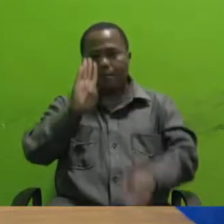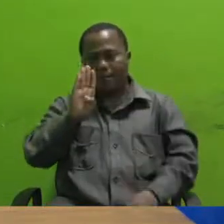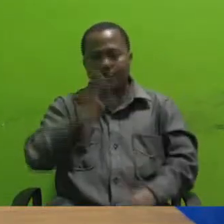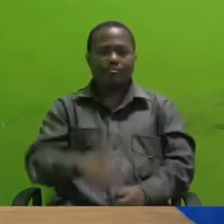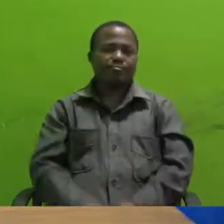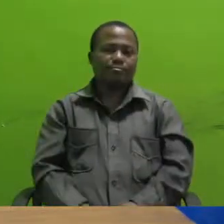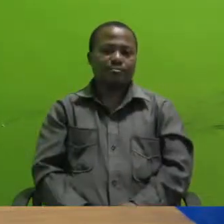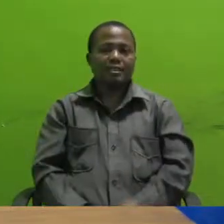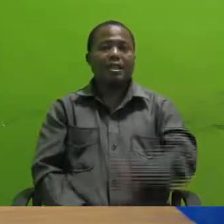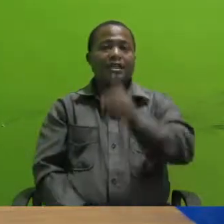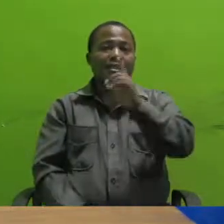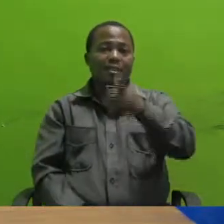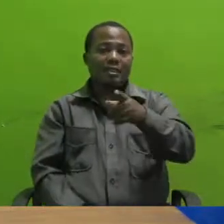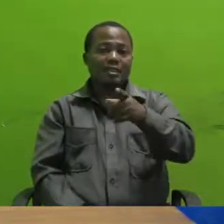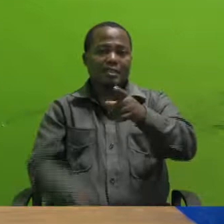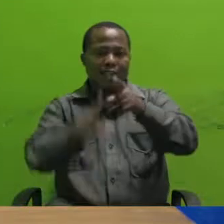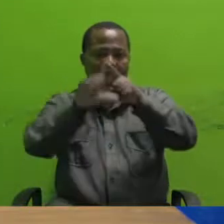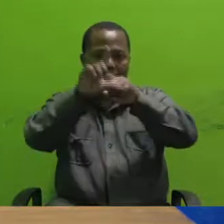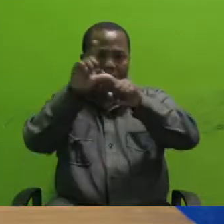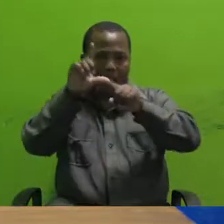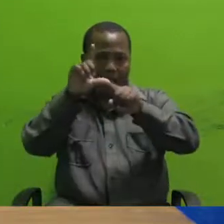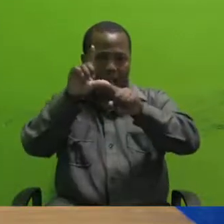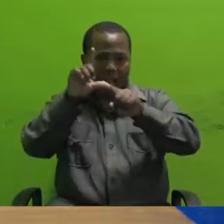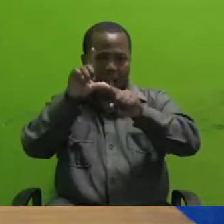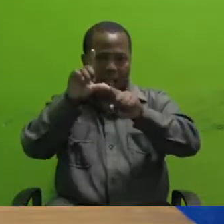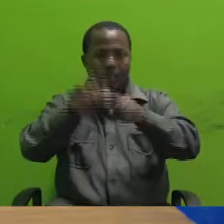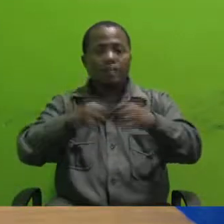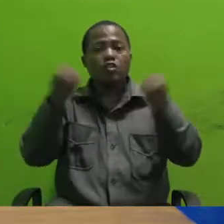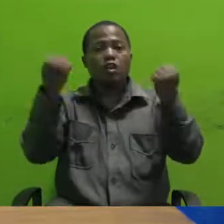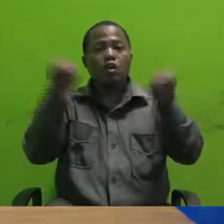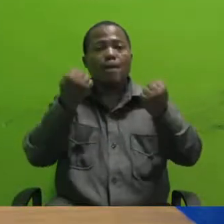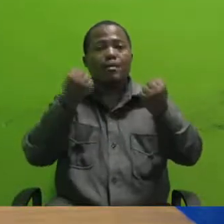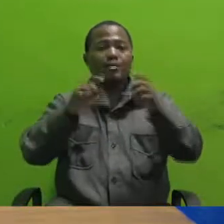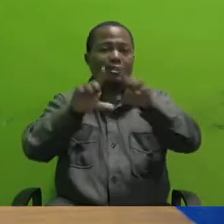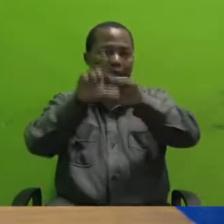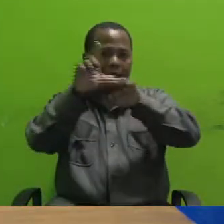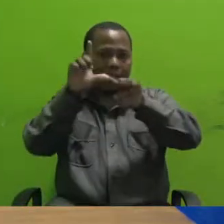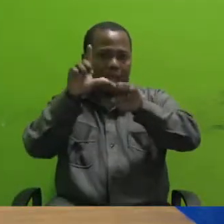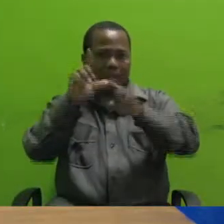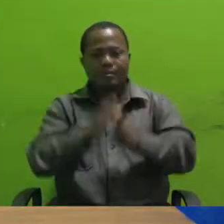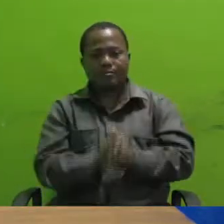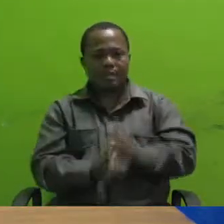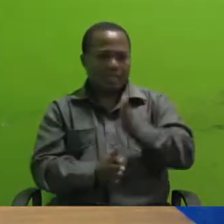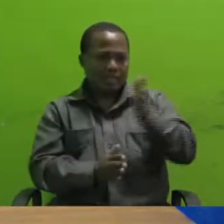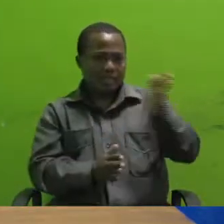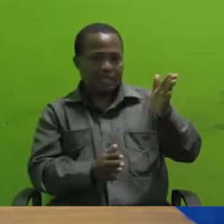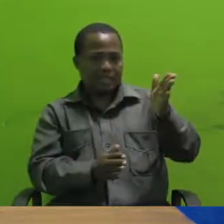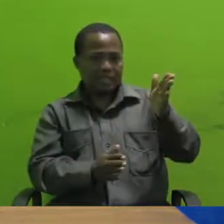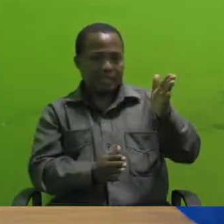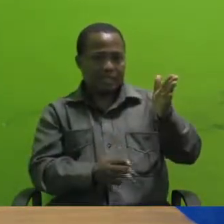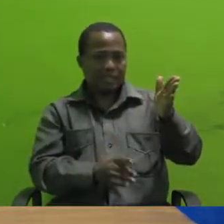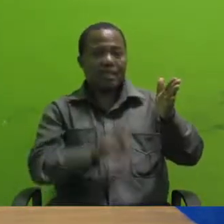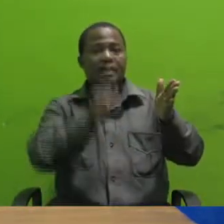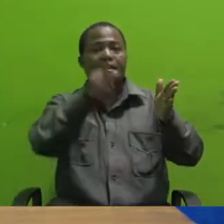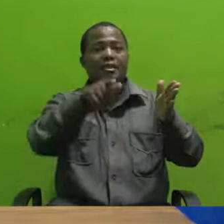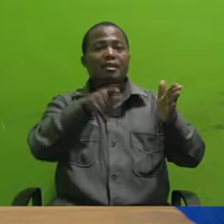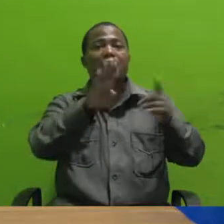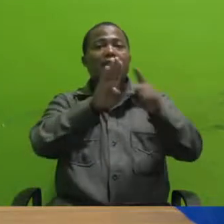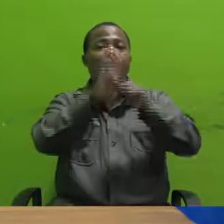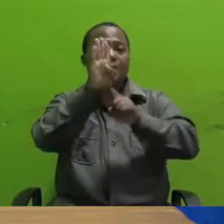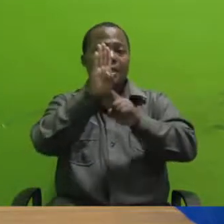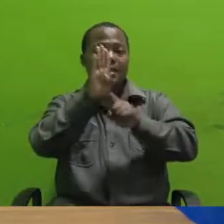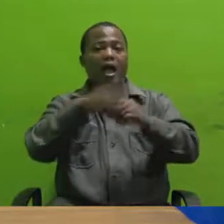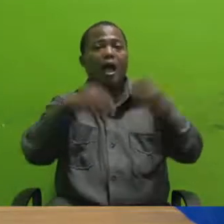and only if these two angles A and B are complementary angles. And here theta and beta